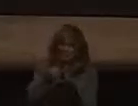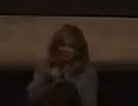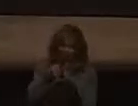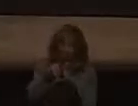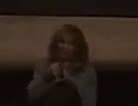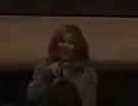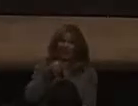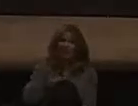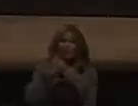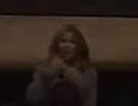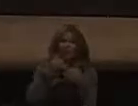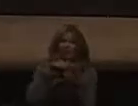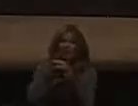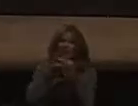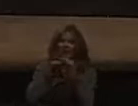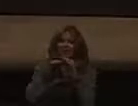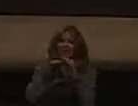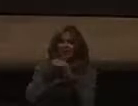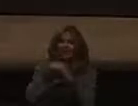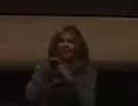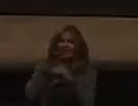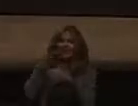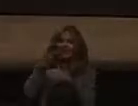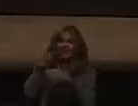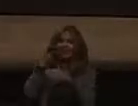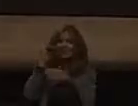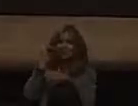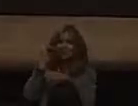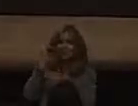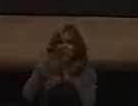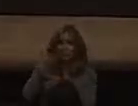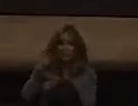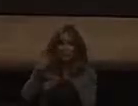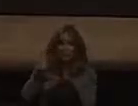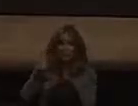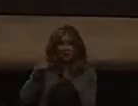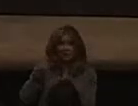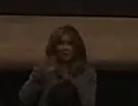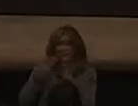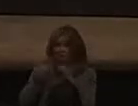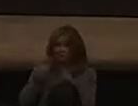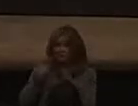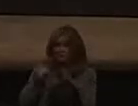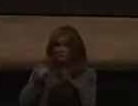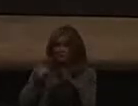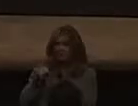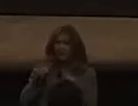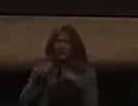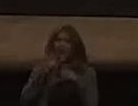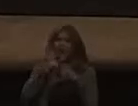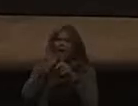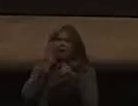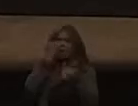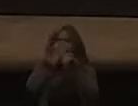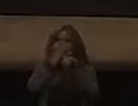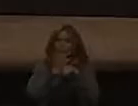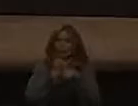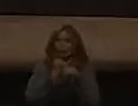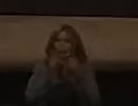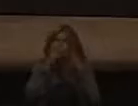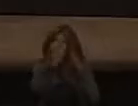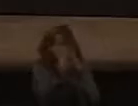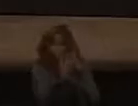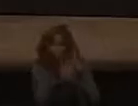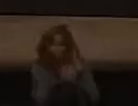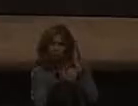they have cultural institutions that have signed up to promote the fact that they are accessible for people with